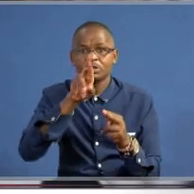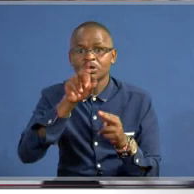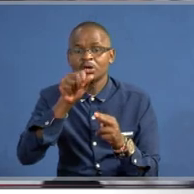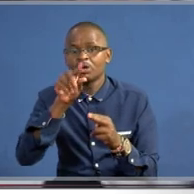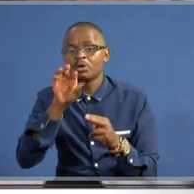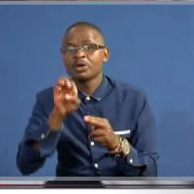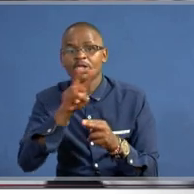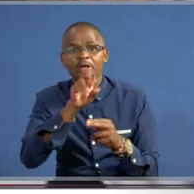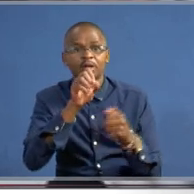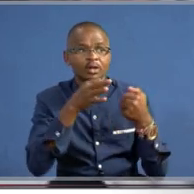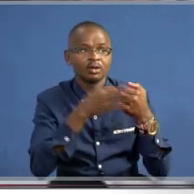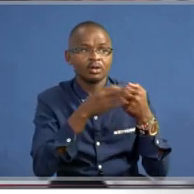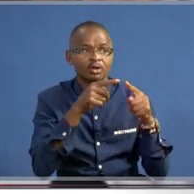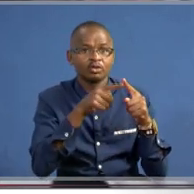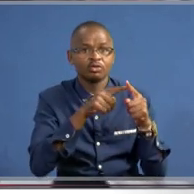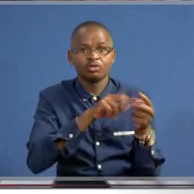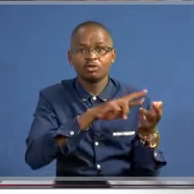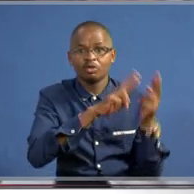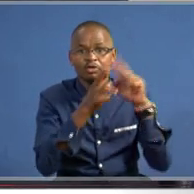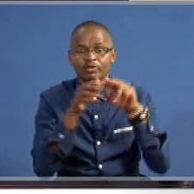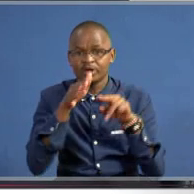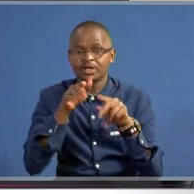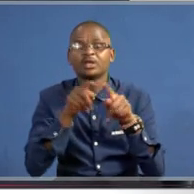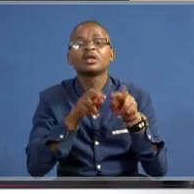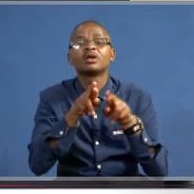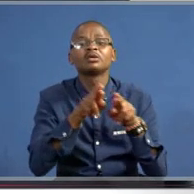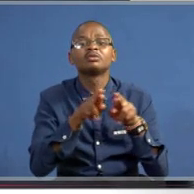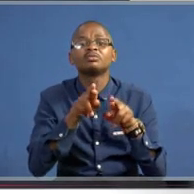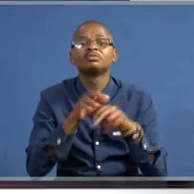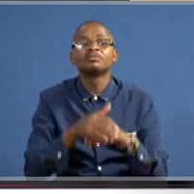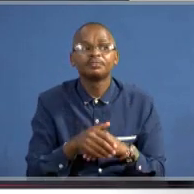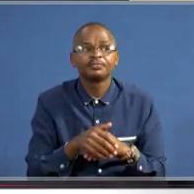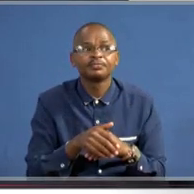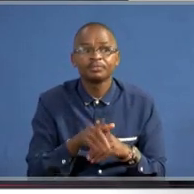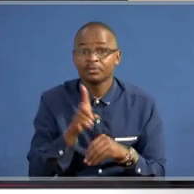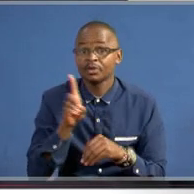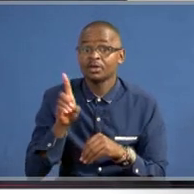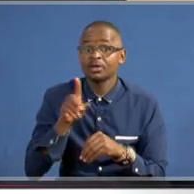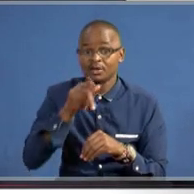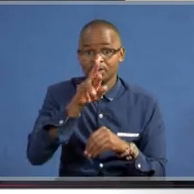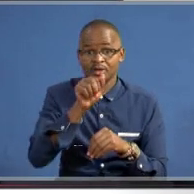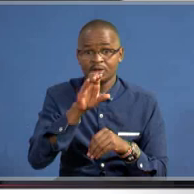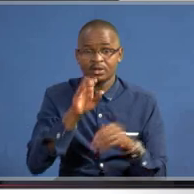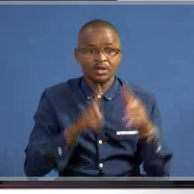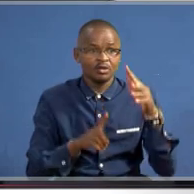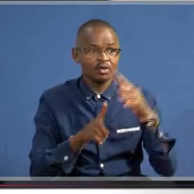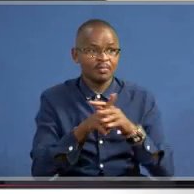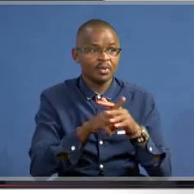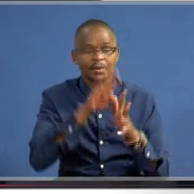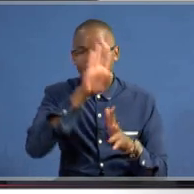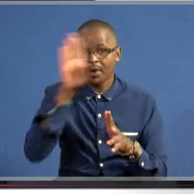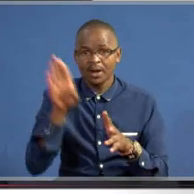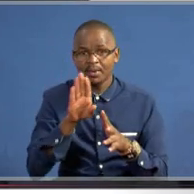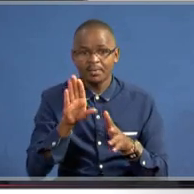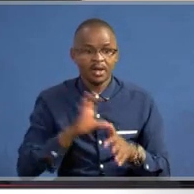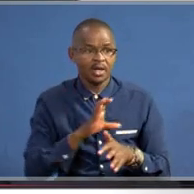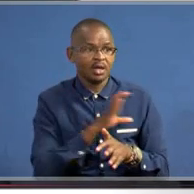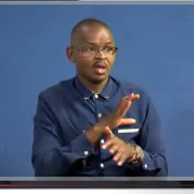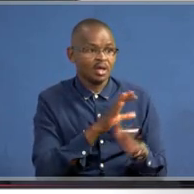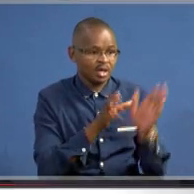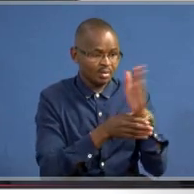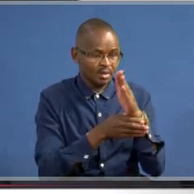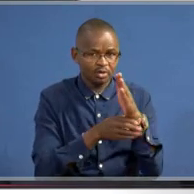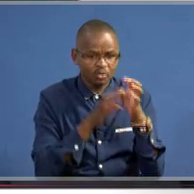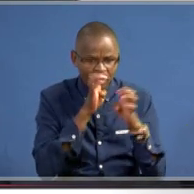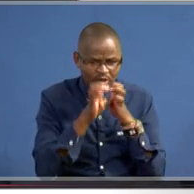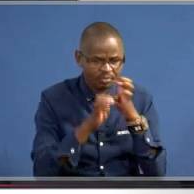2019 in a bid to reverse these regulations patrick girag a is to appear before the parliamentary committee on Thursday to